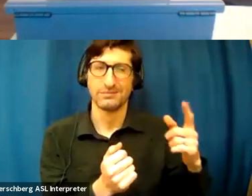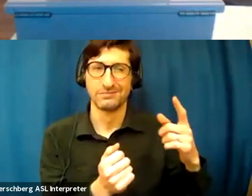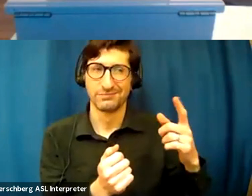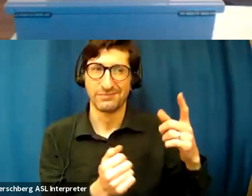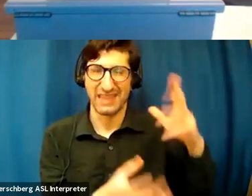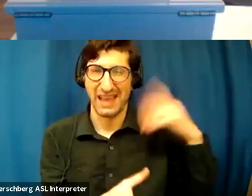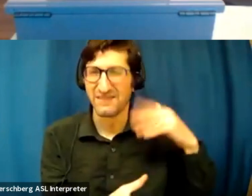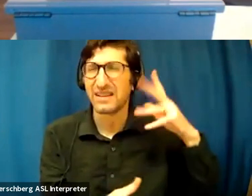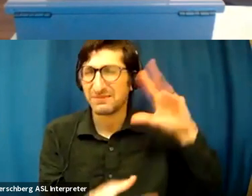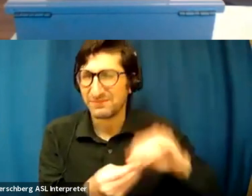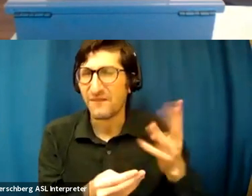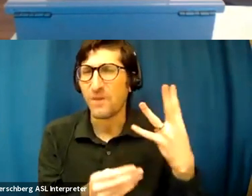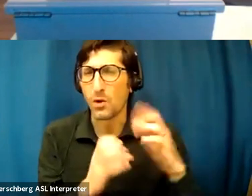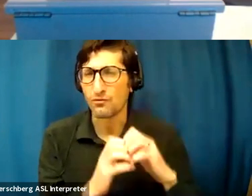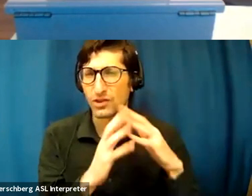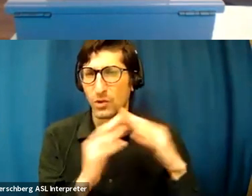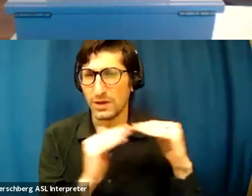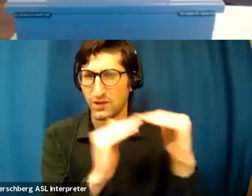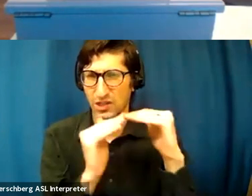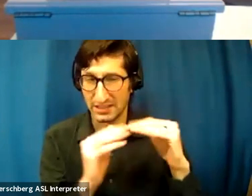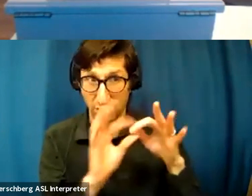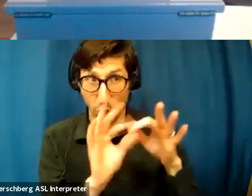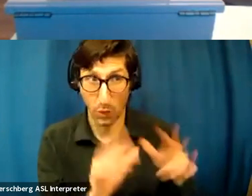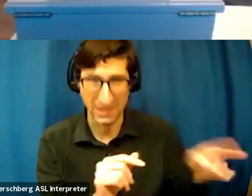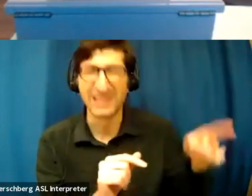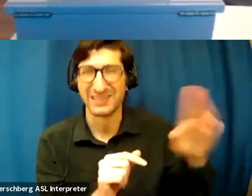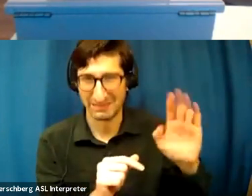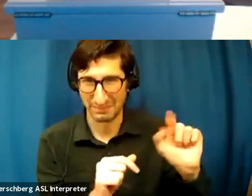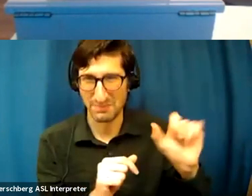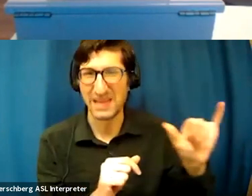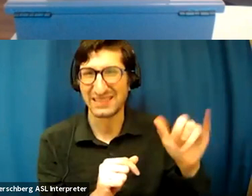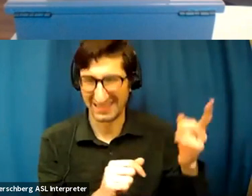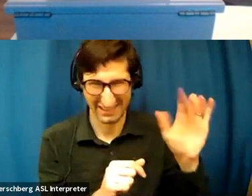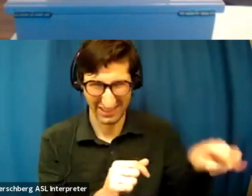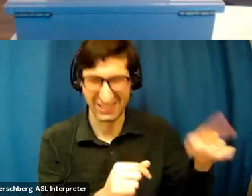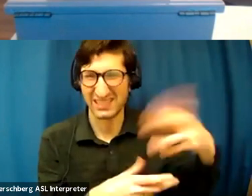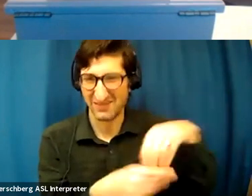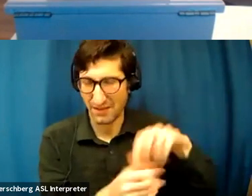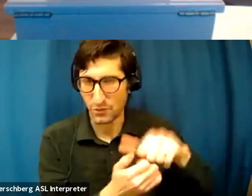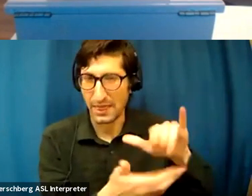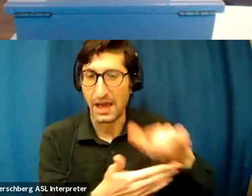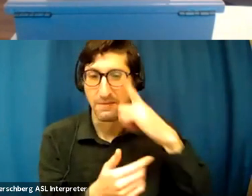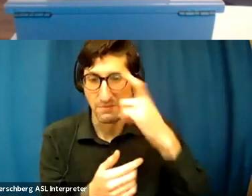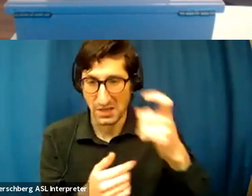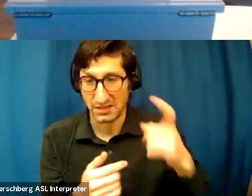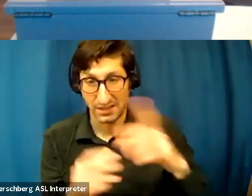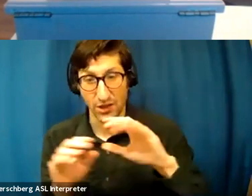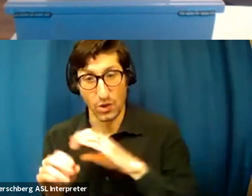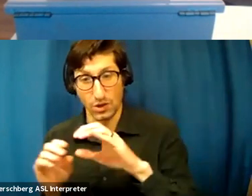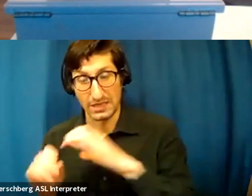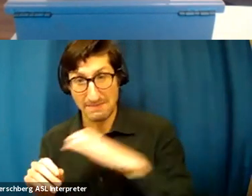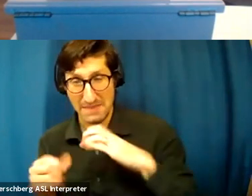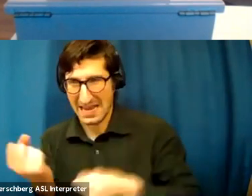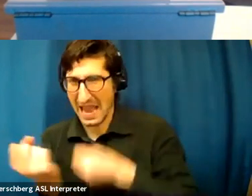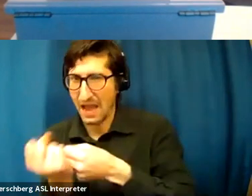justice coordinators that the Restorative Justice Organizing Committee had advocated for and won for the